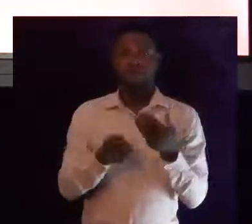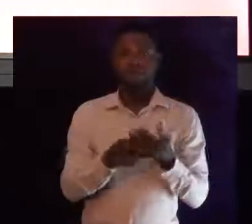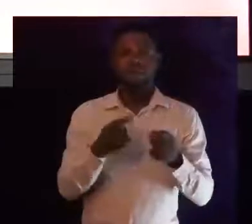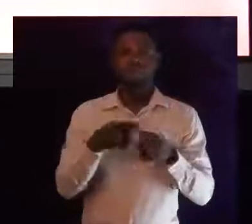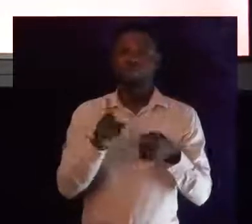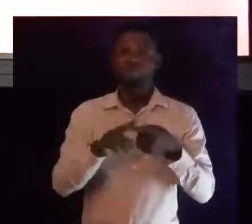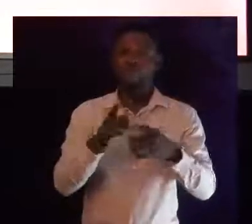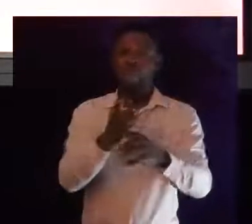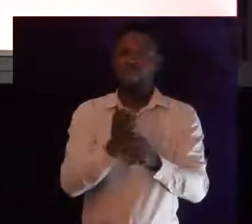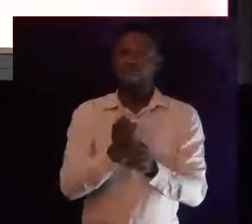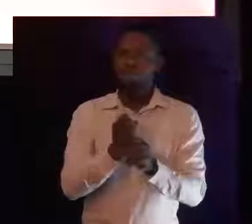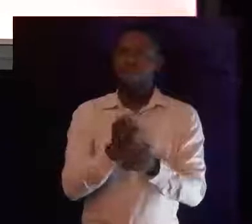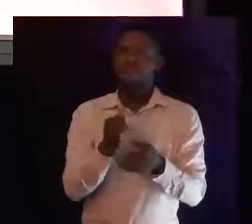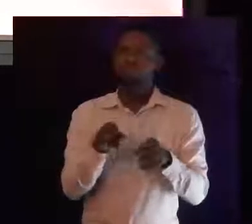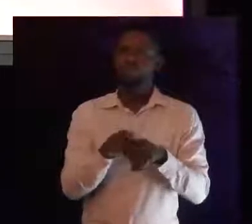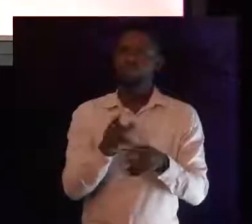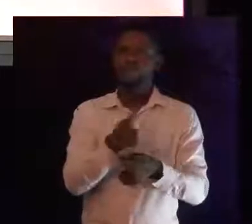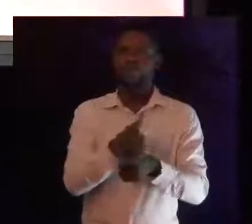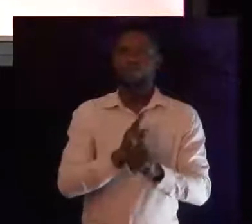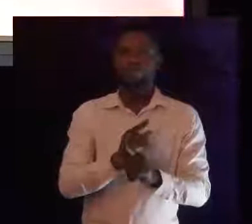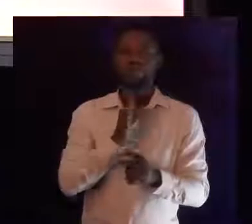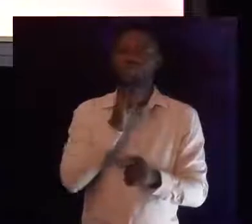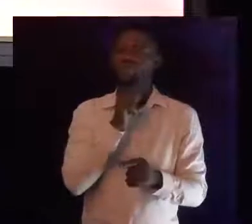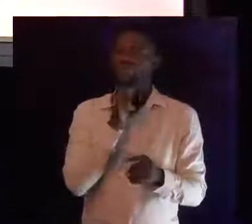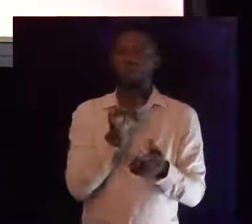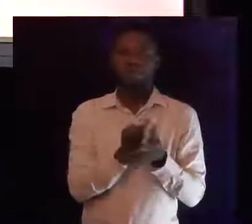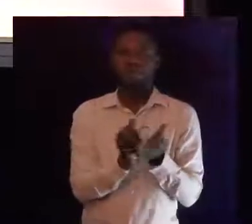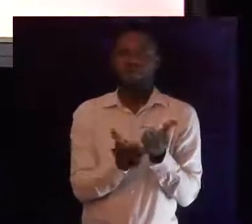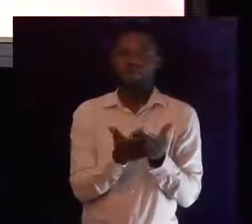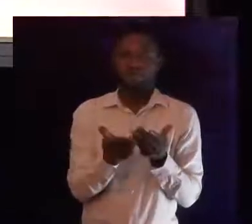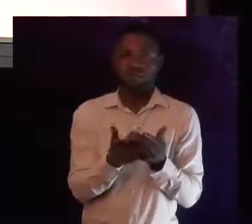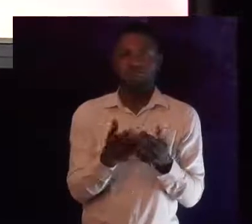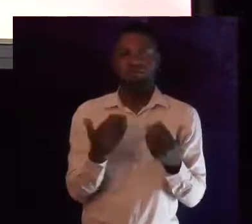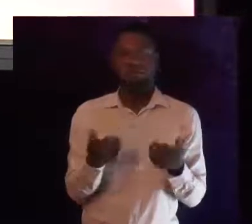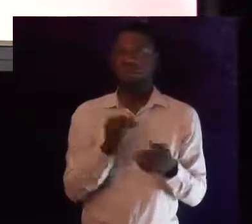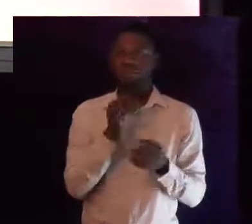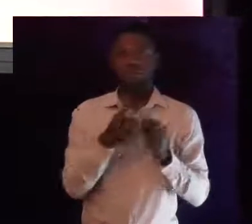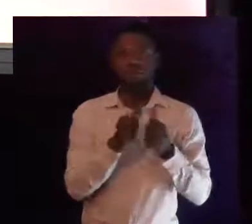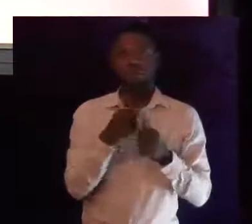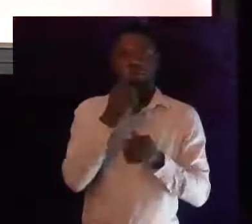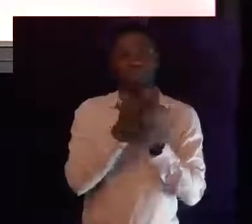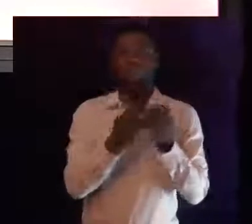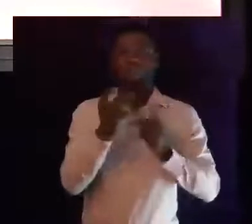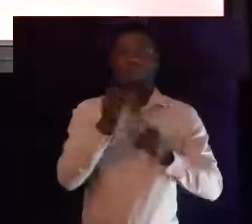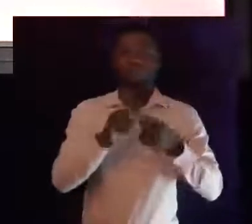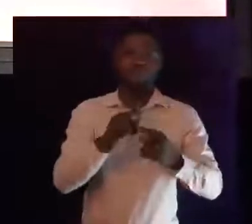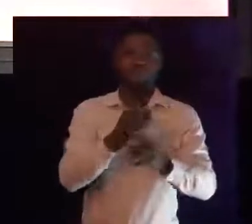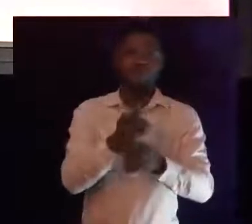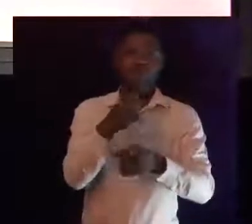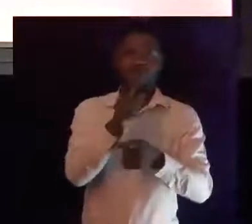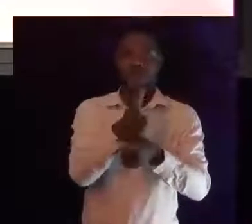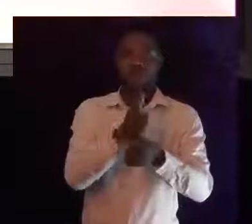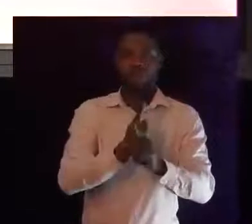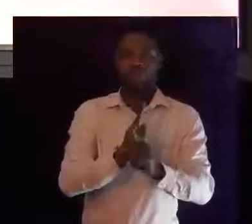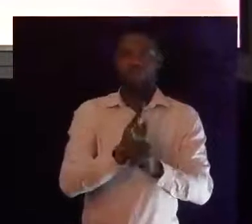out loans, but to obtain such loan is not very easy. So it's a problem for people to get